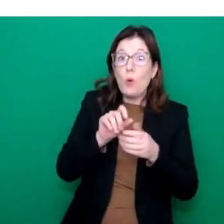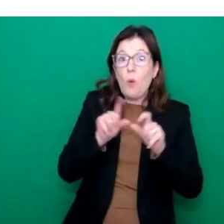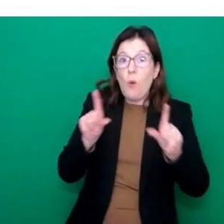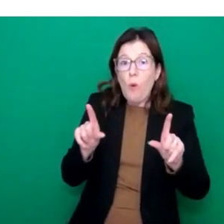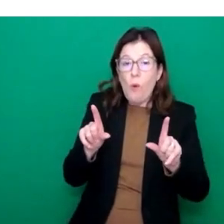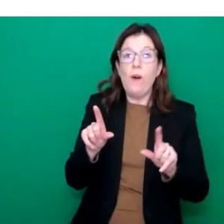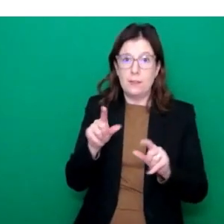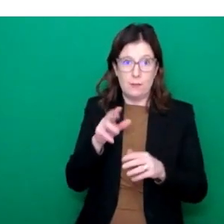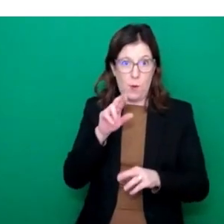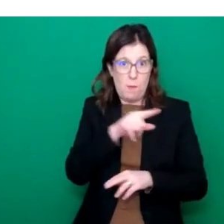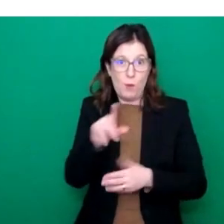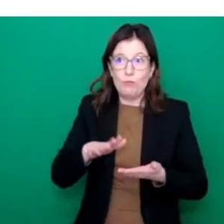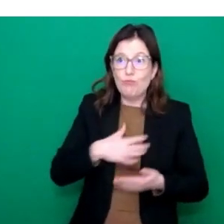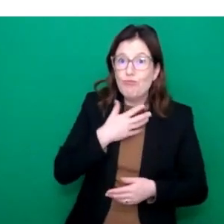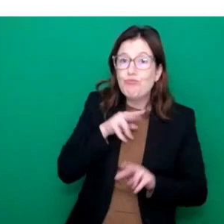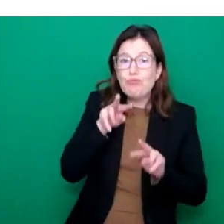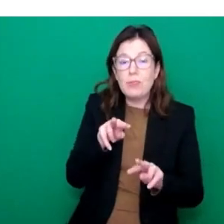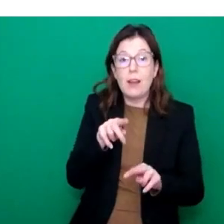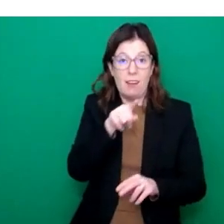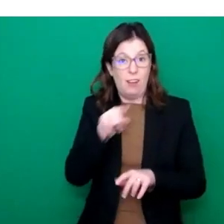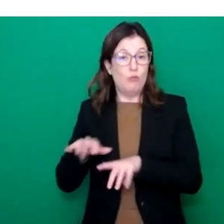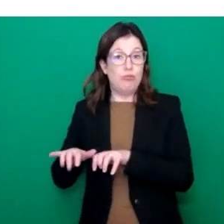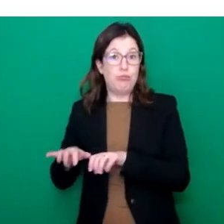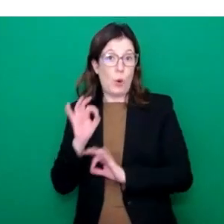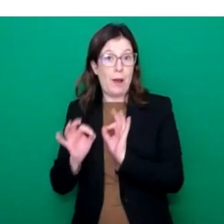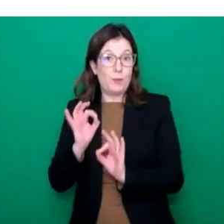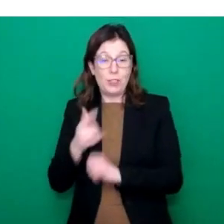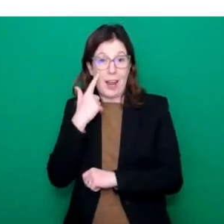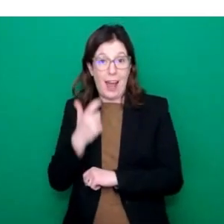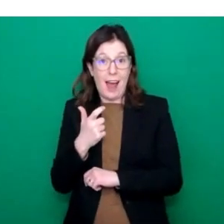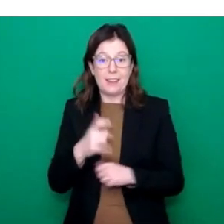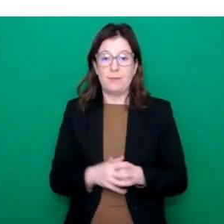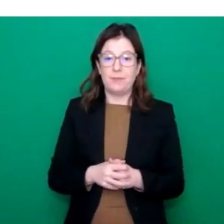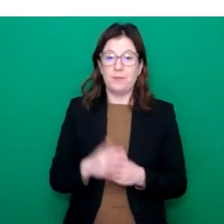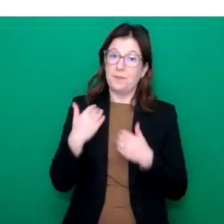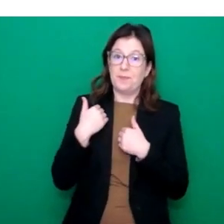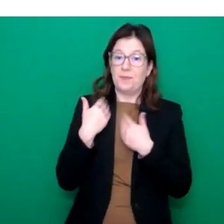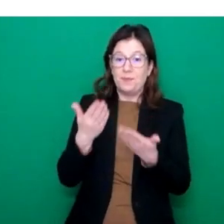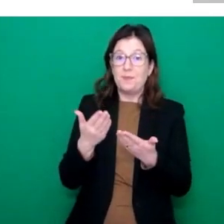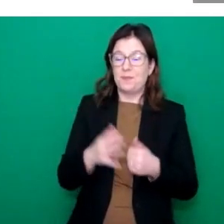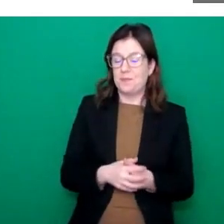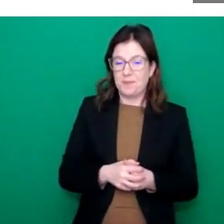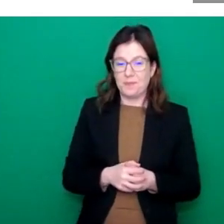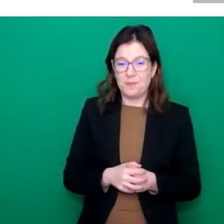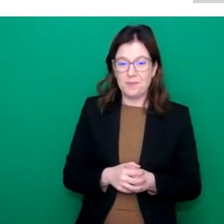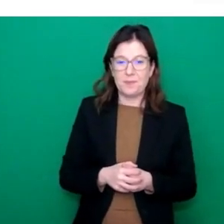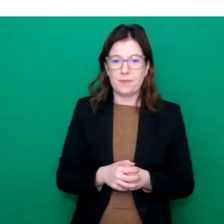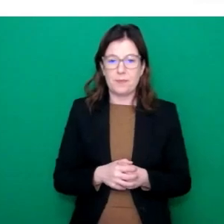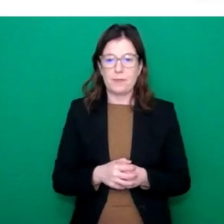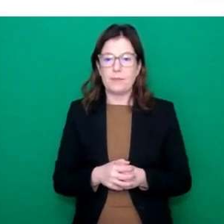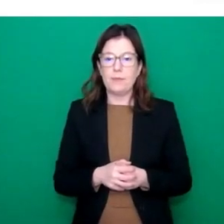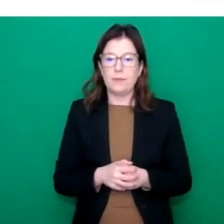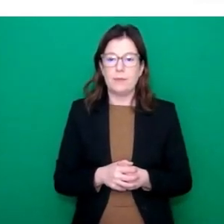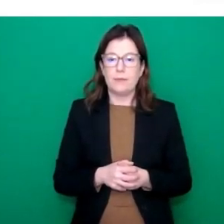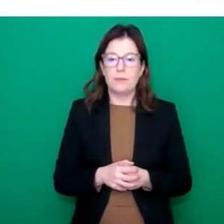thoughts and comments coming in on the Slido as it goes along, because we'd love to hear from you all. And I hand over to the recording. I have